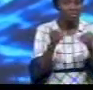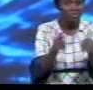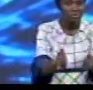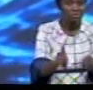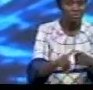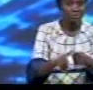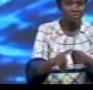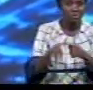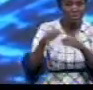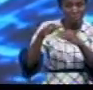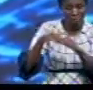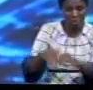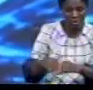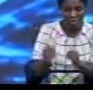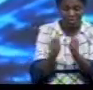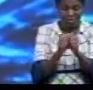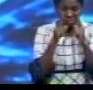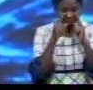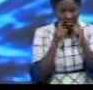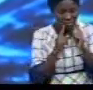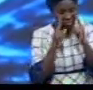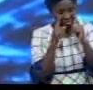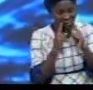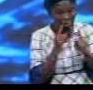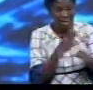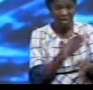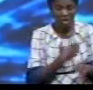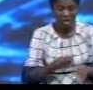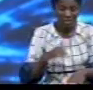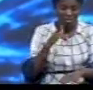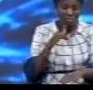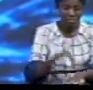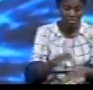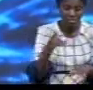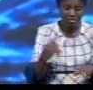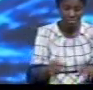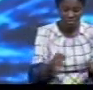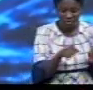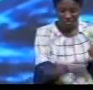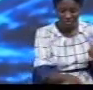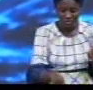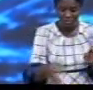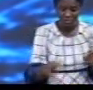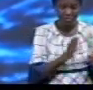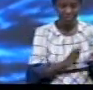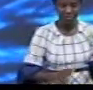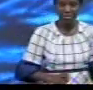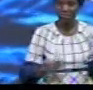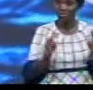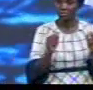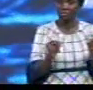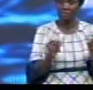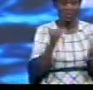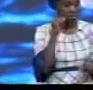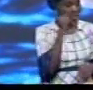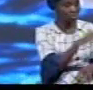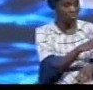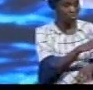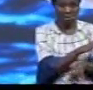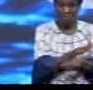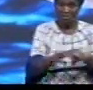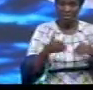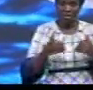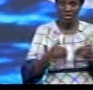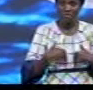down with tears and touch the feet of Christ. The woman did not